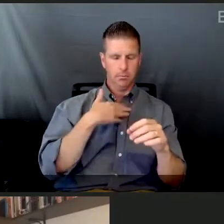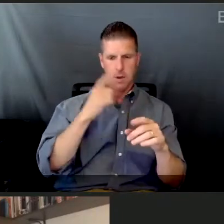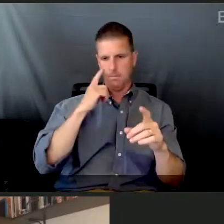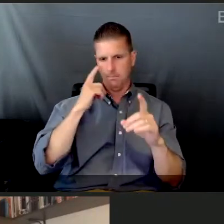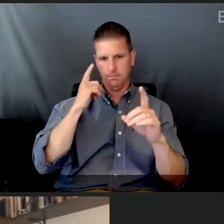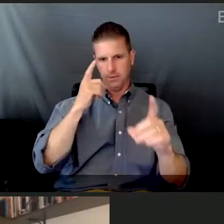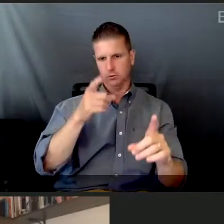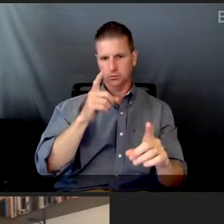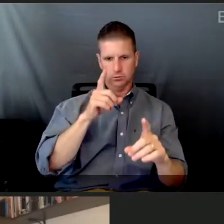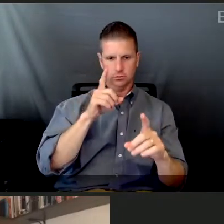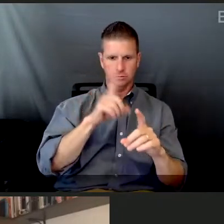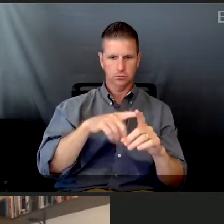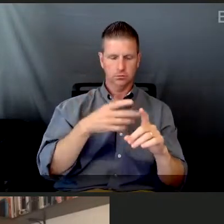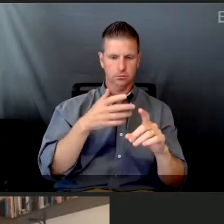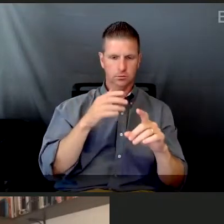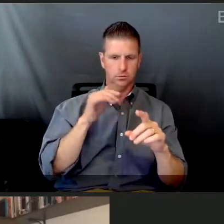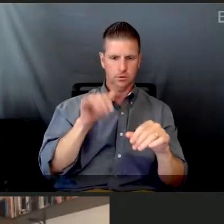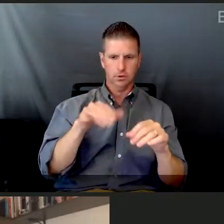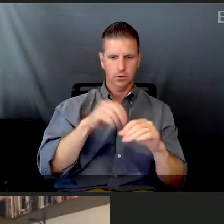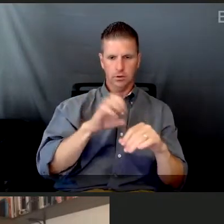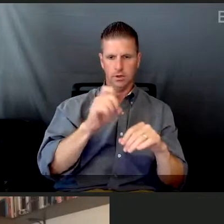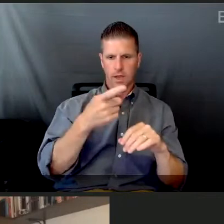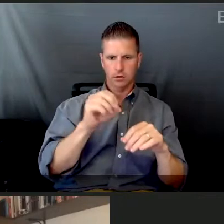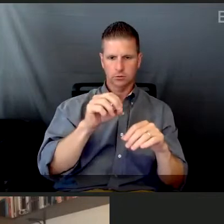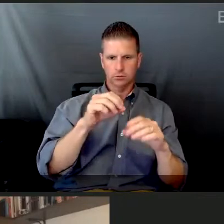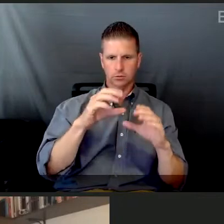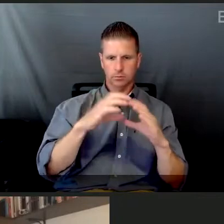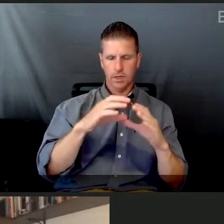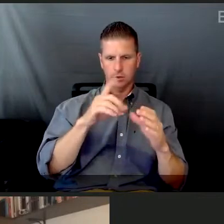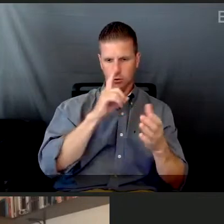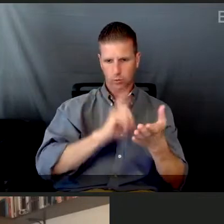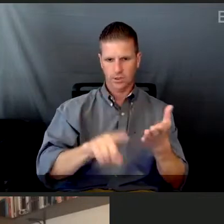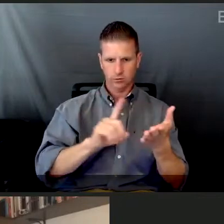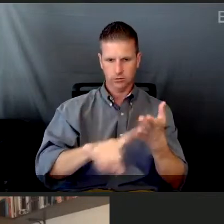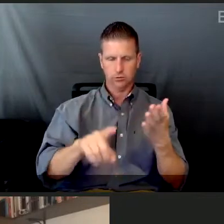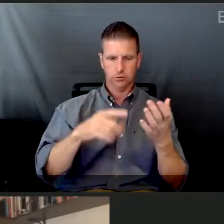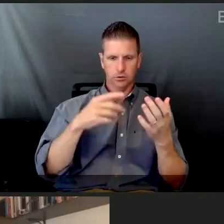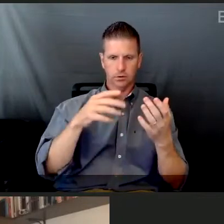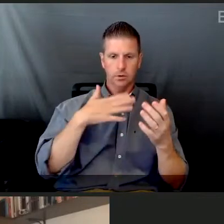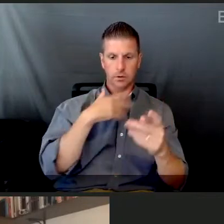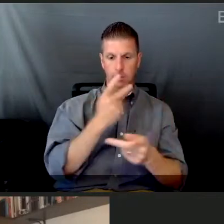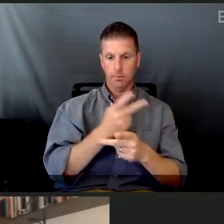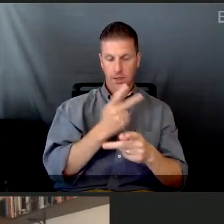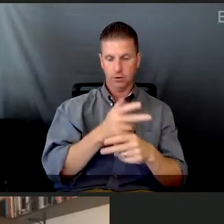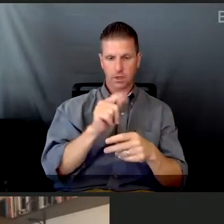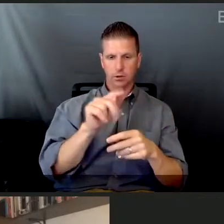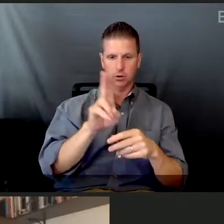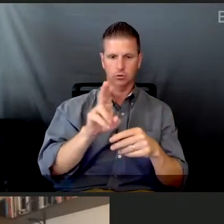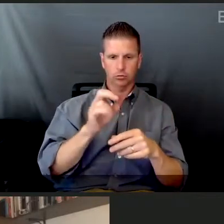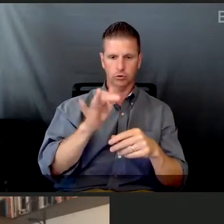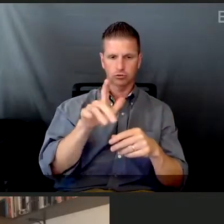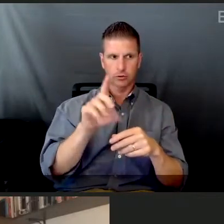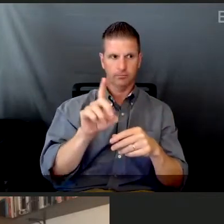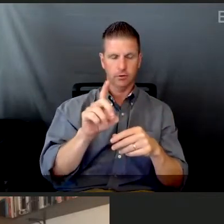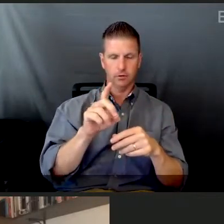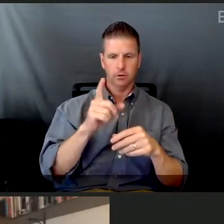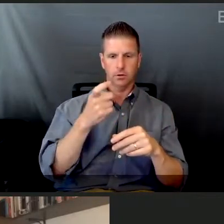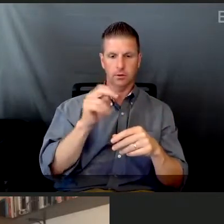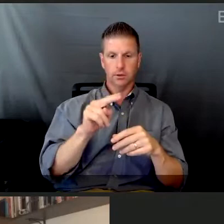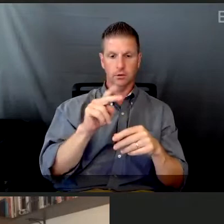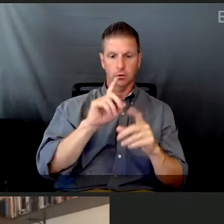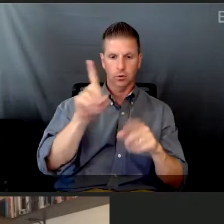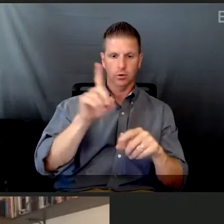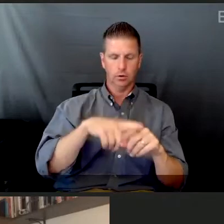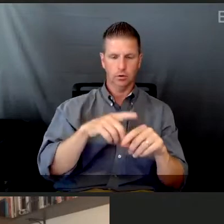to stay involved in exoplanetary research. So I finished my master's at the University of Sheffield, and then I then went to